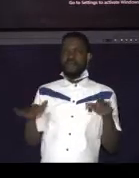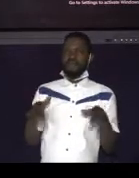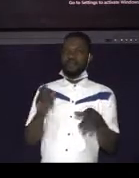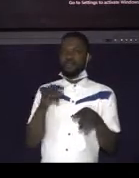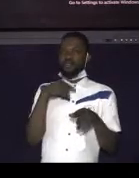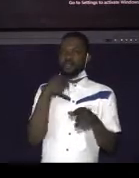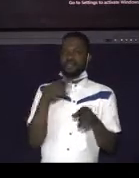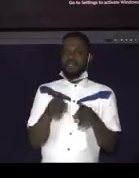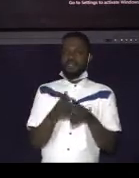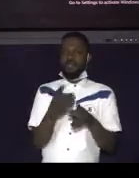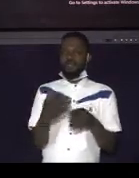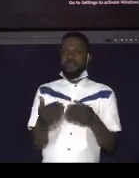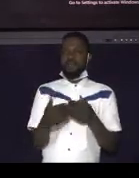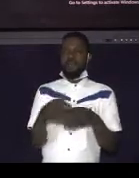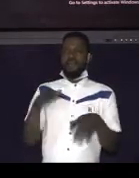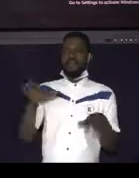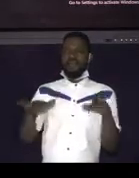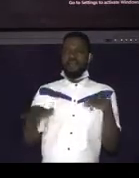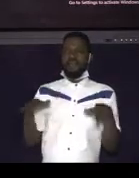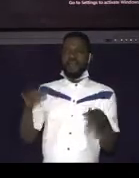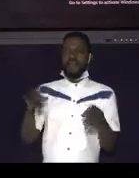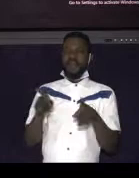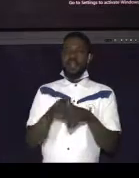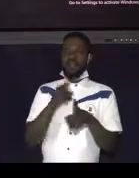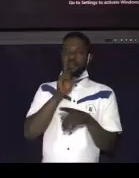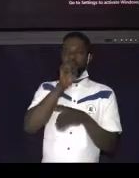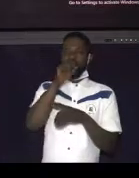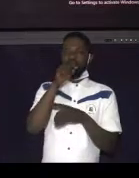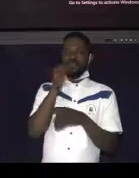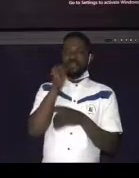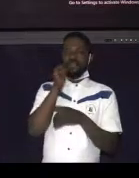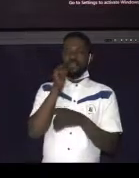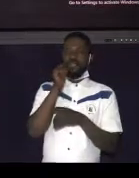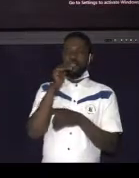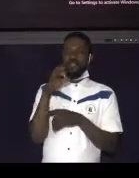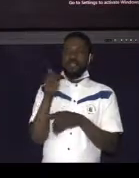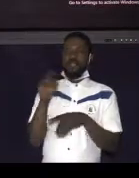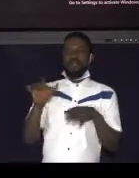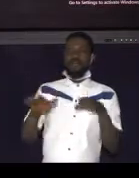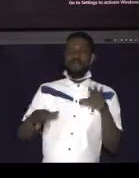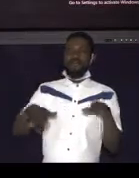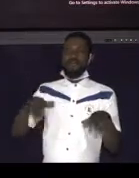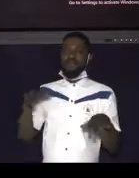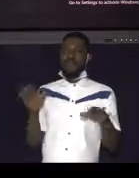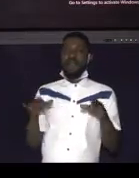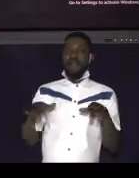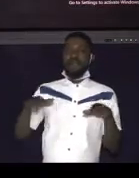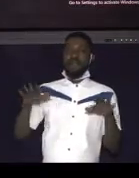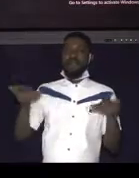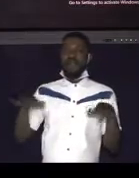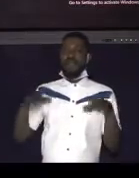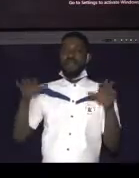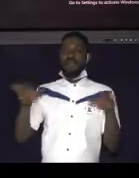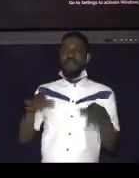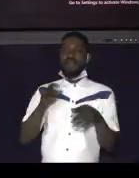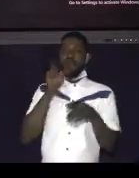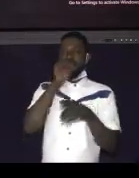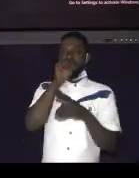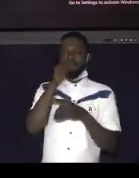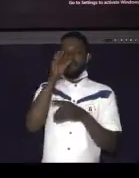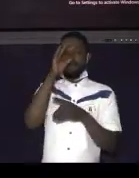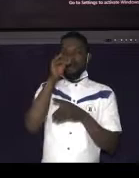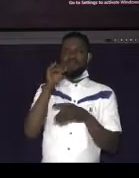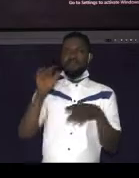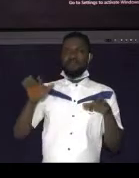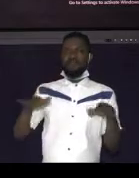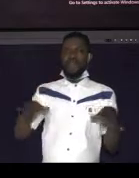the same thing back. Fly like eagles, girls. Fly like eagles, girls. Fly like